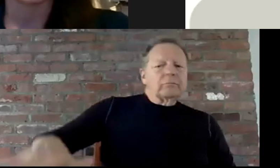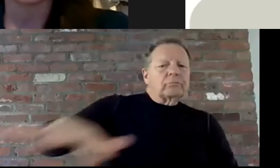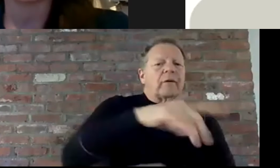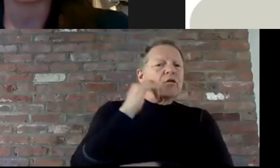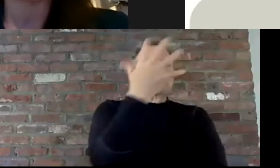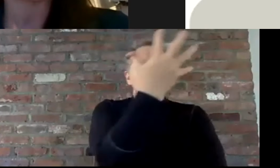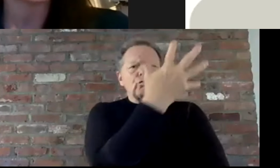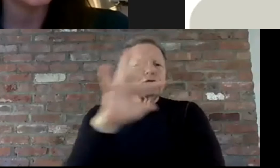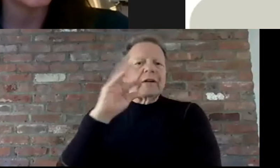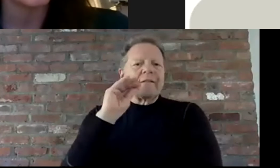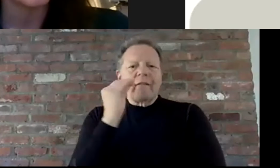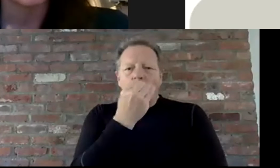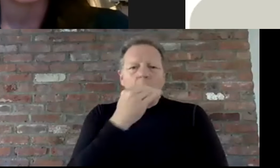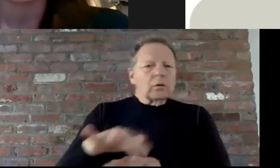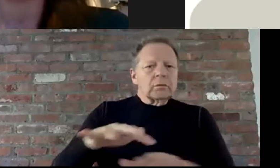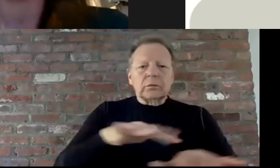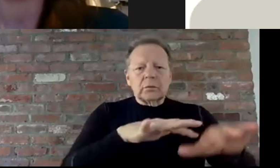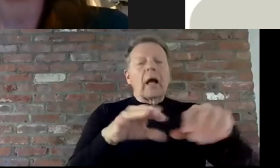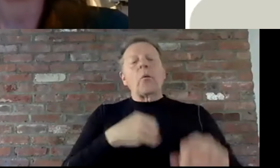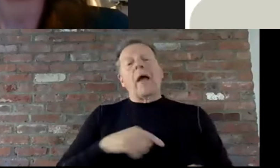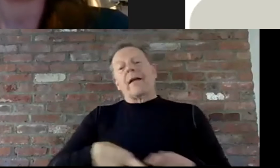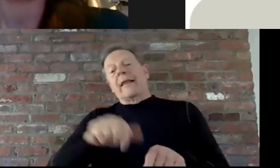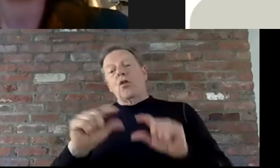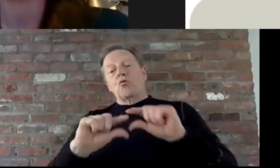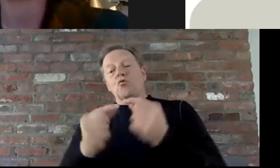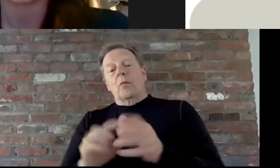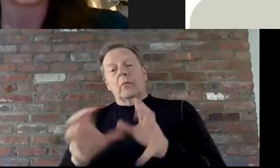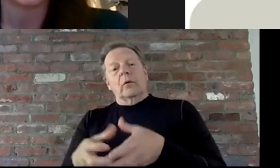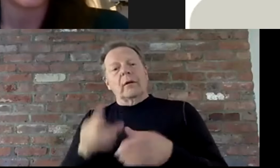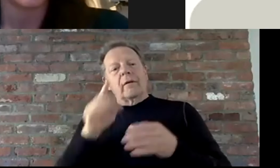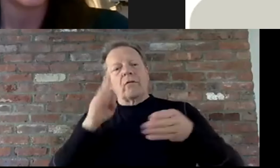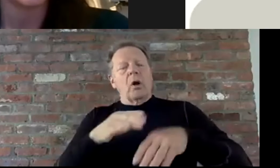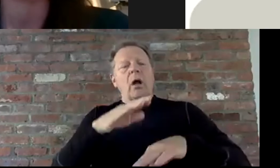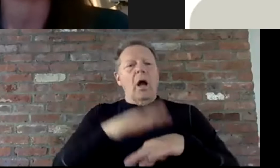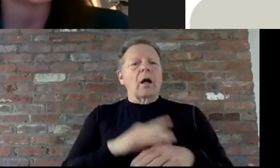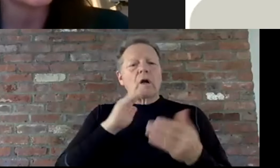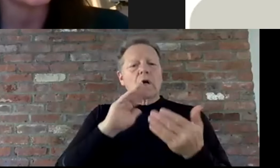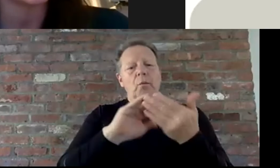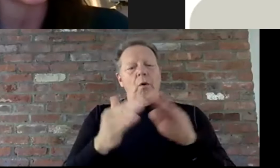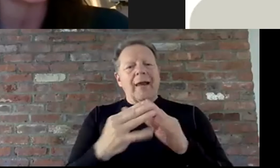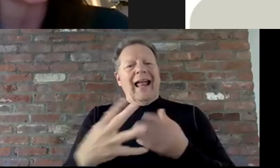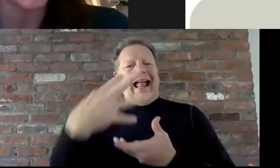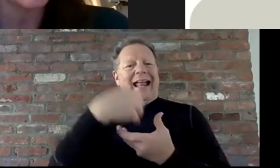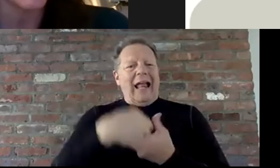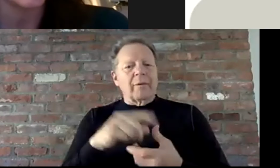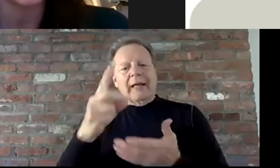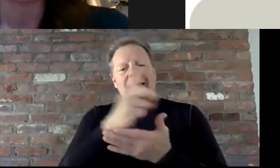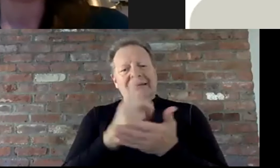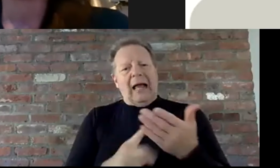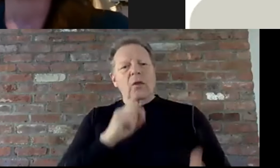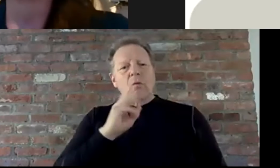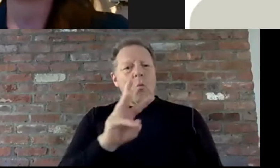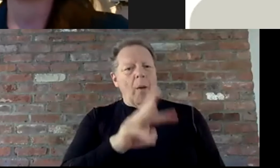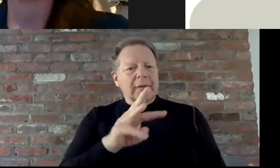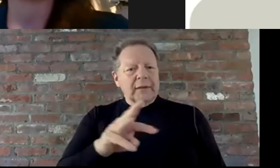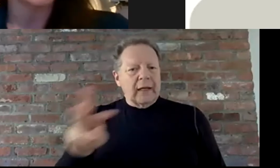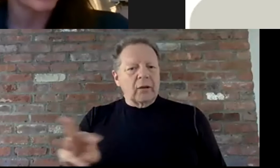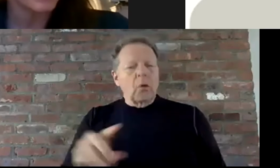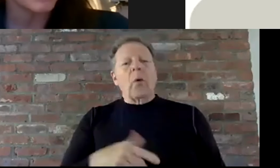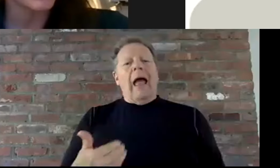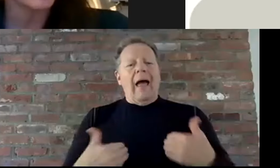have In-Group that is focused on community engagement. They designed the website. We